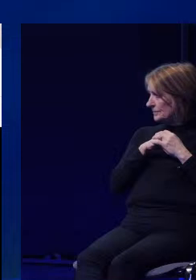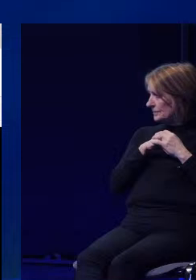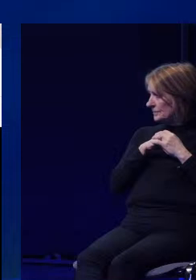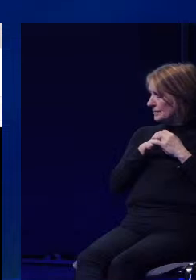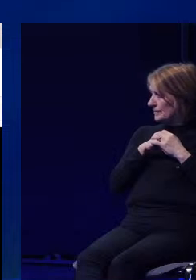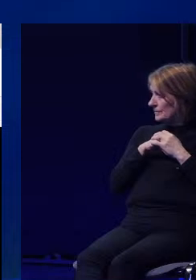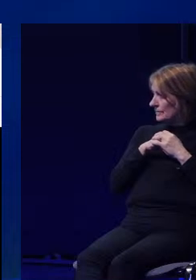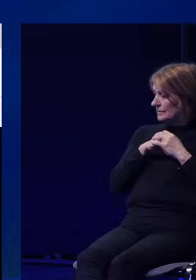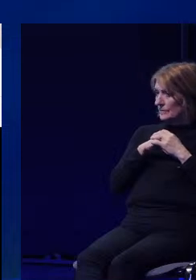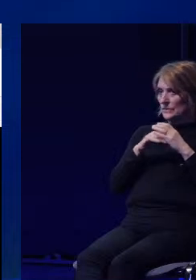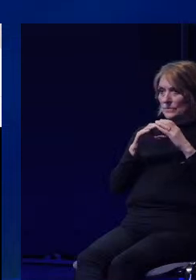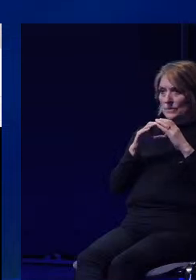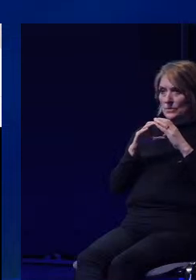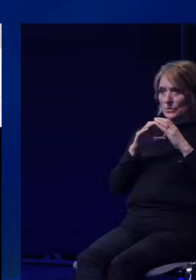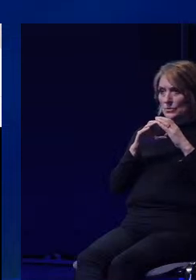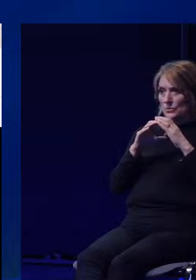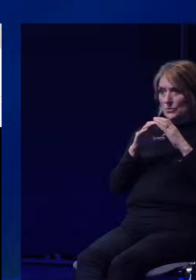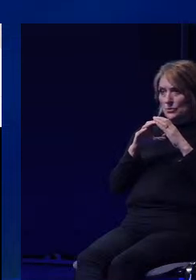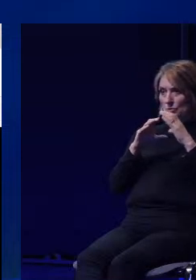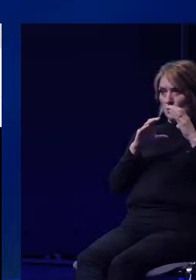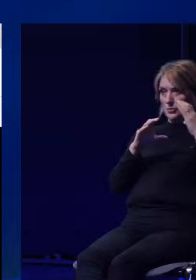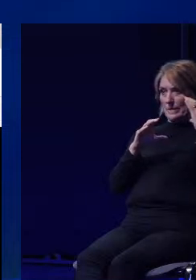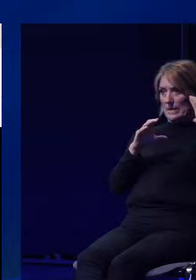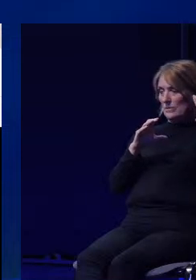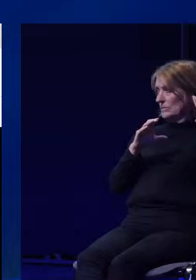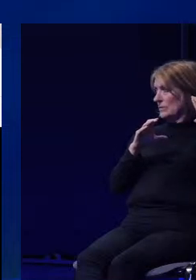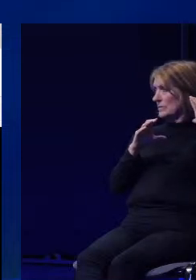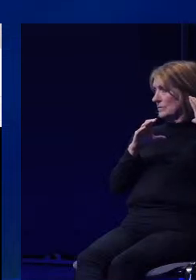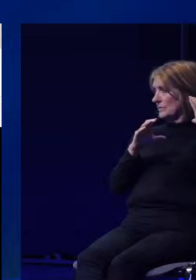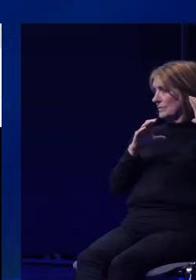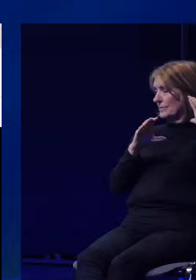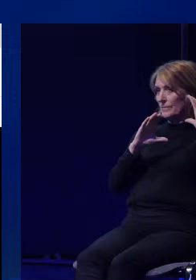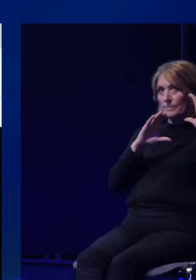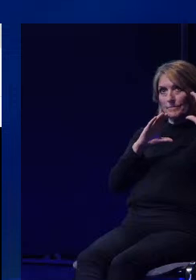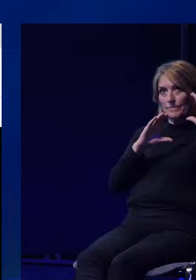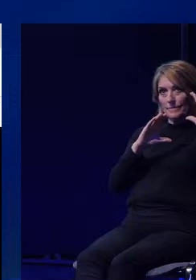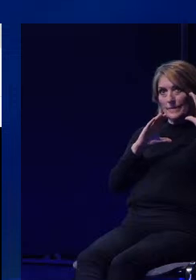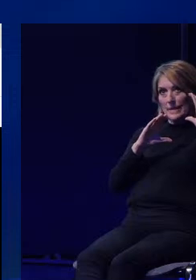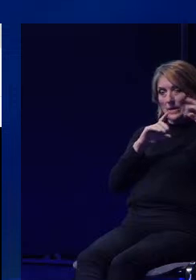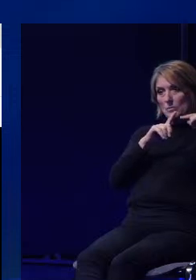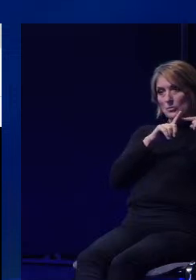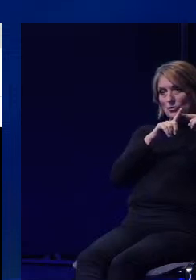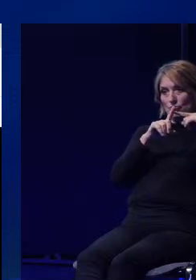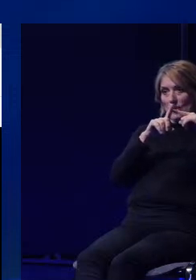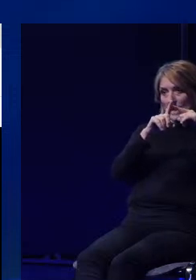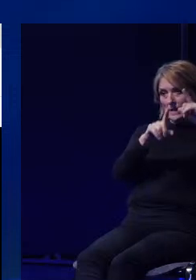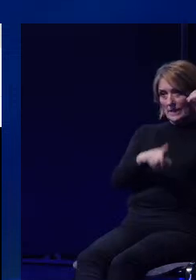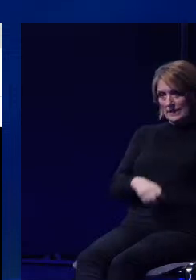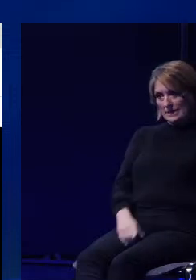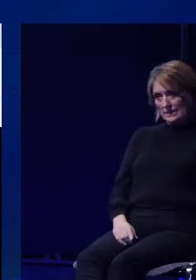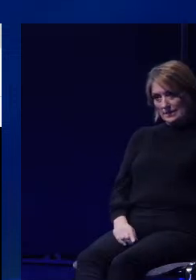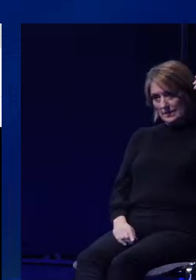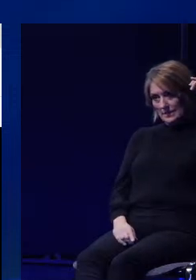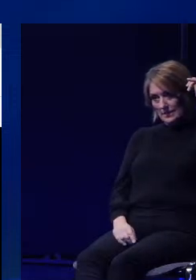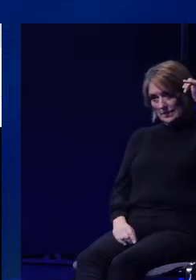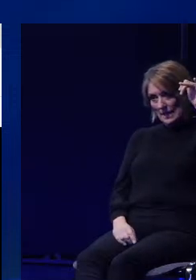I'm going to zoom out a little bit. There's the Millennium Falcon. Let's just say I want to track that Millennium Falcon as it lands.